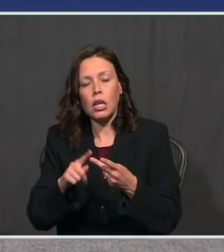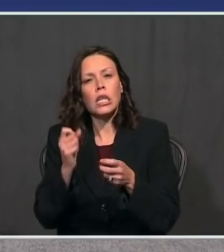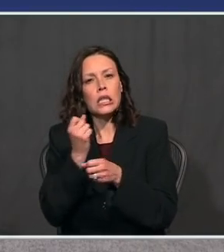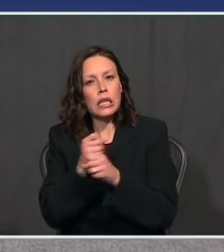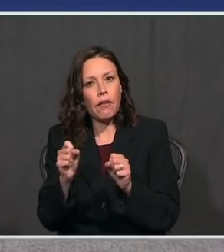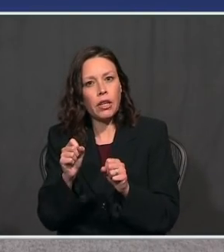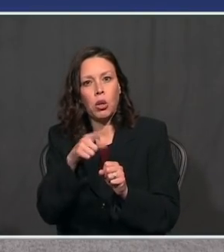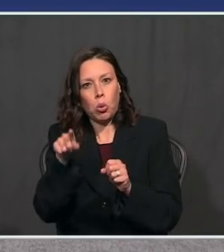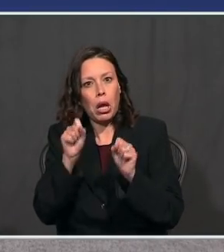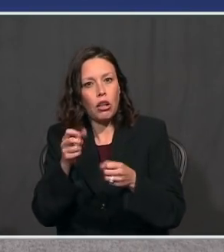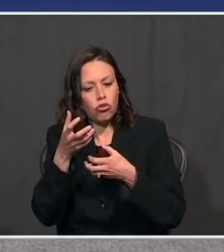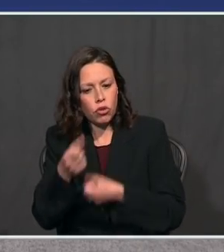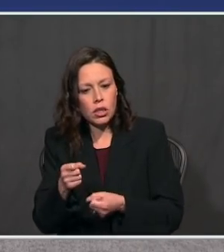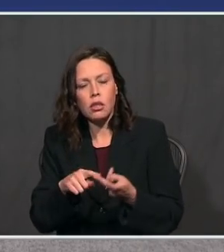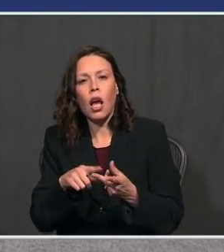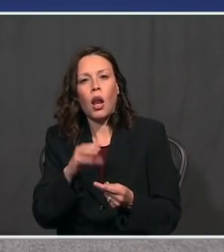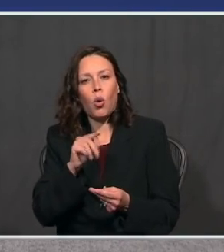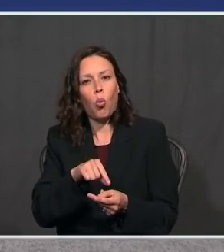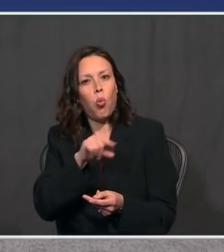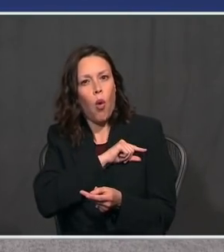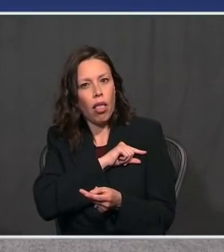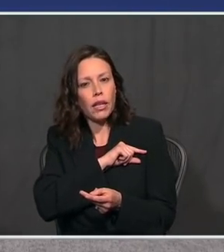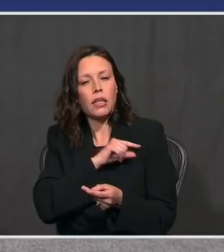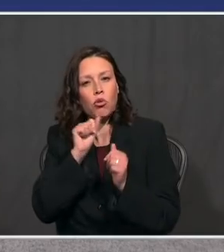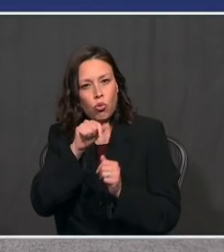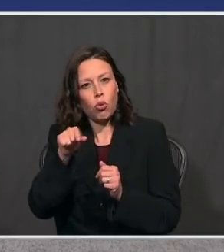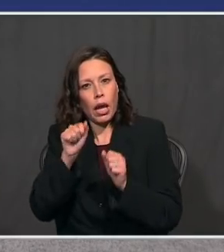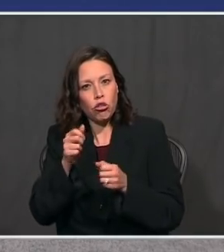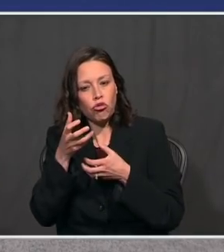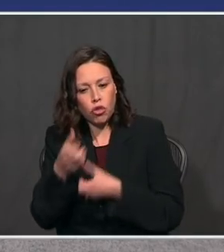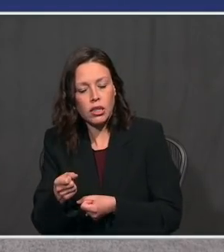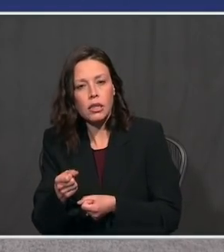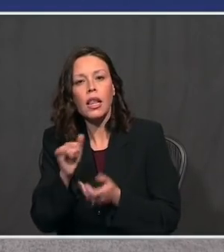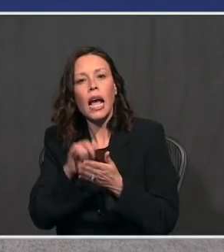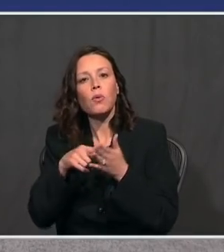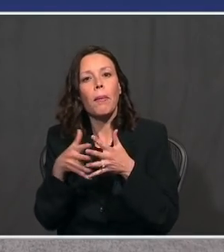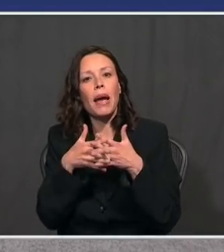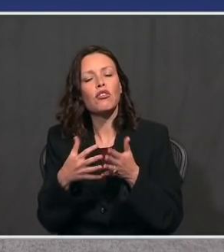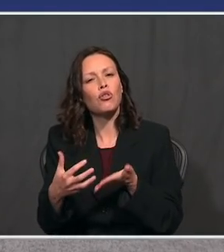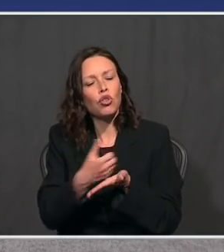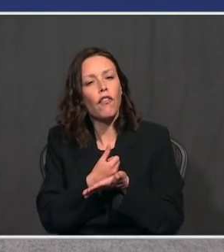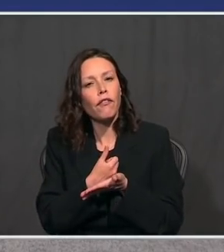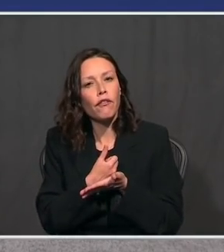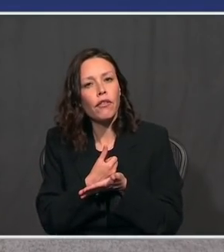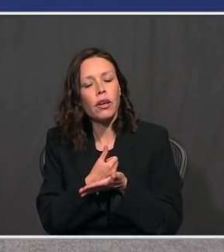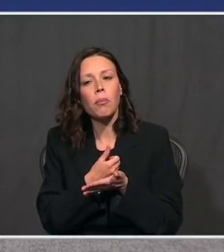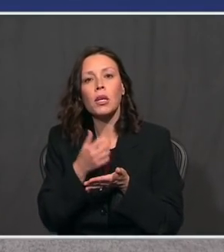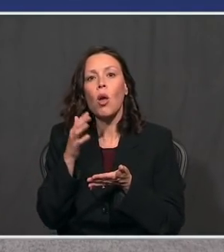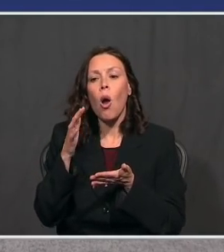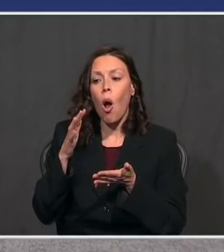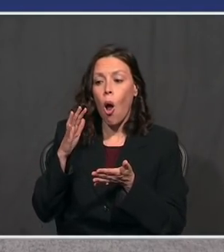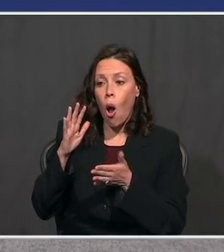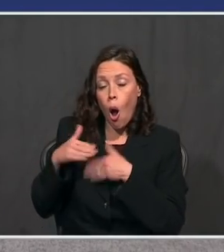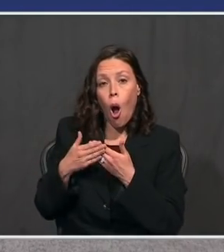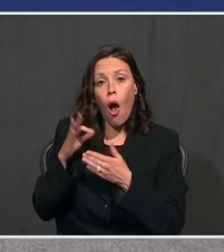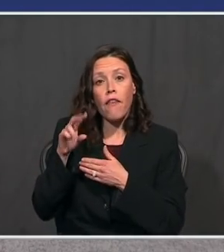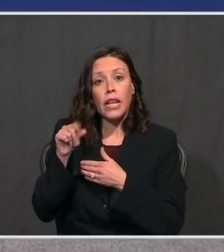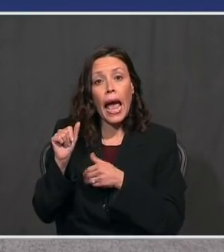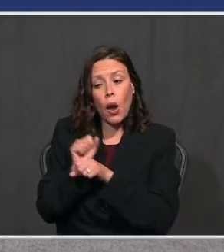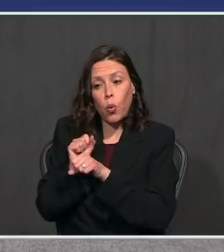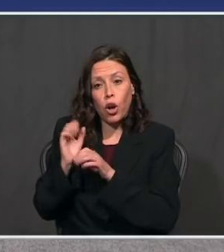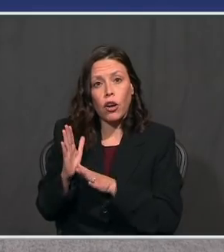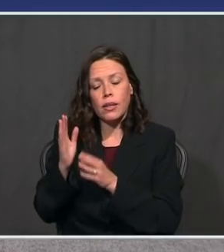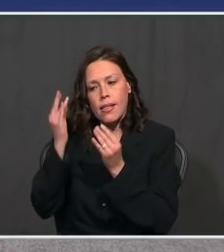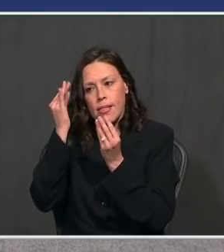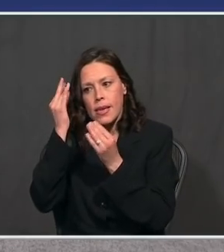trust, and quality that we can trust, which is what Americans deserve, because all the people working at FDA right now are